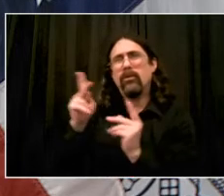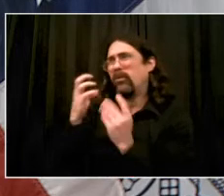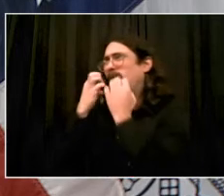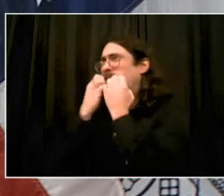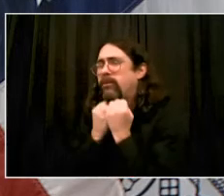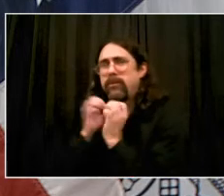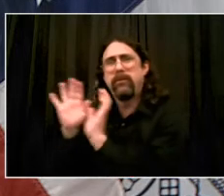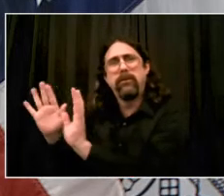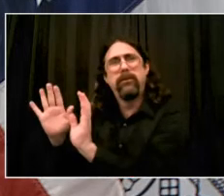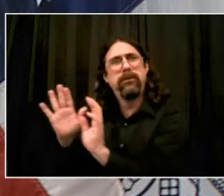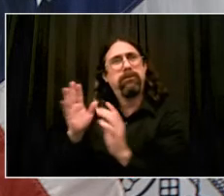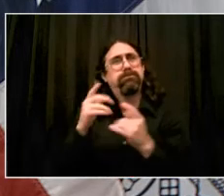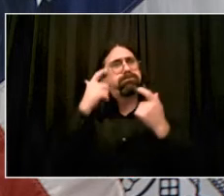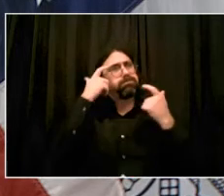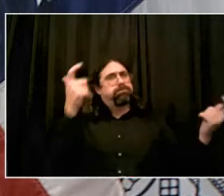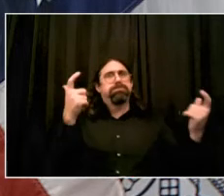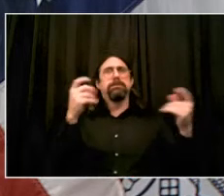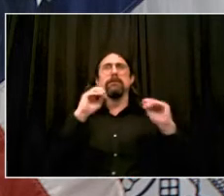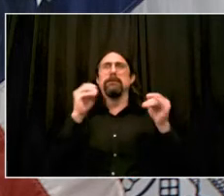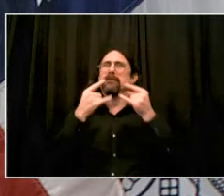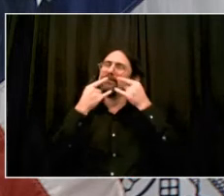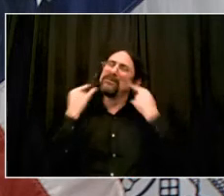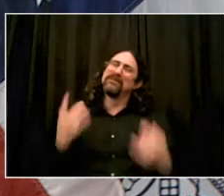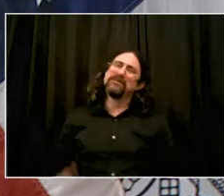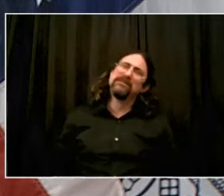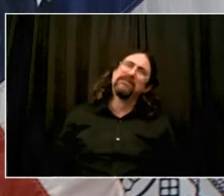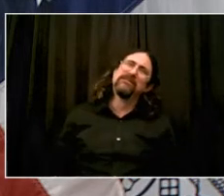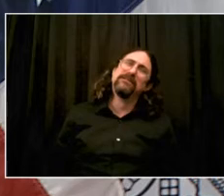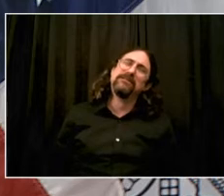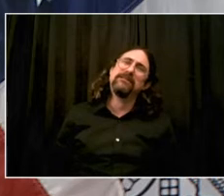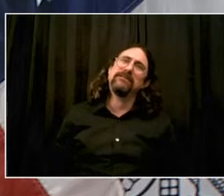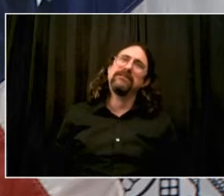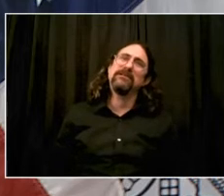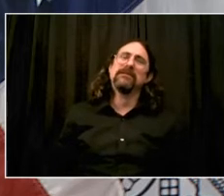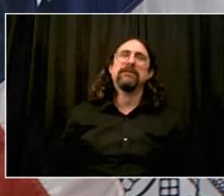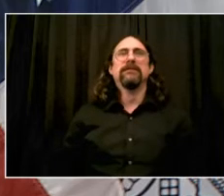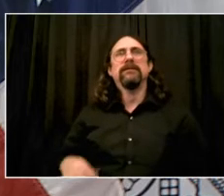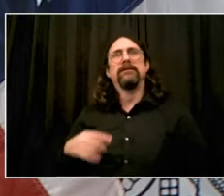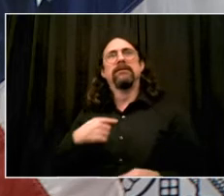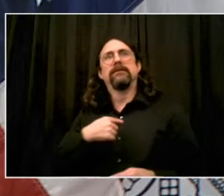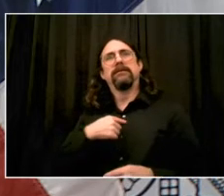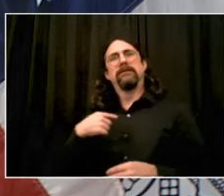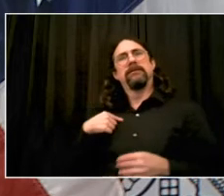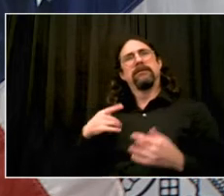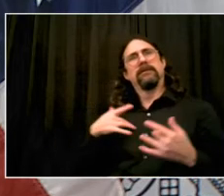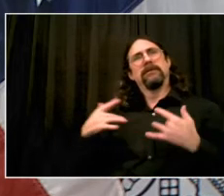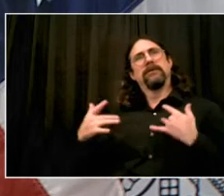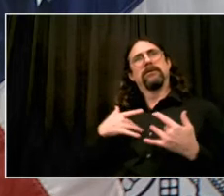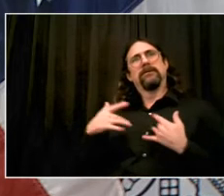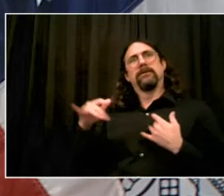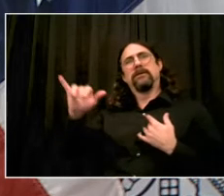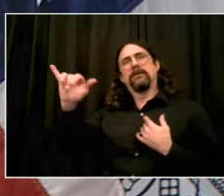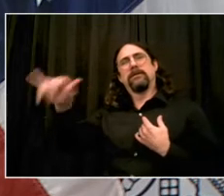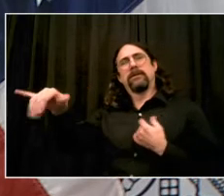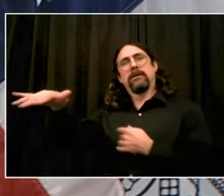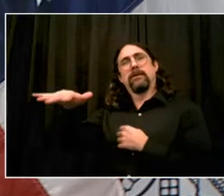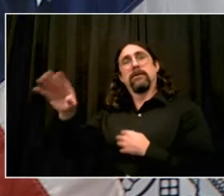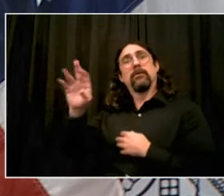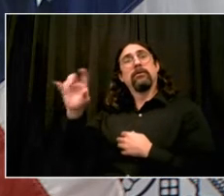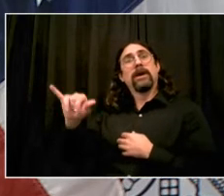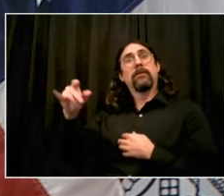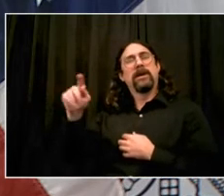don't follow these rules, and that's going to put them in danger and the people they love in danger. So I'm hoping